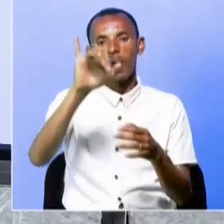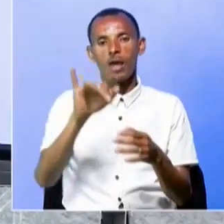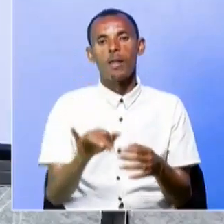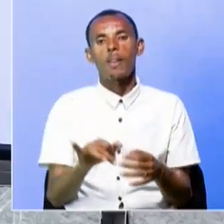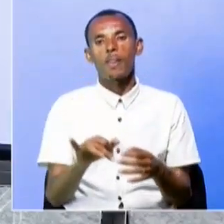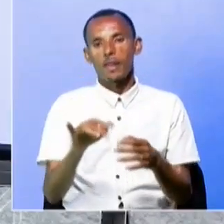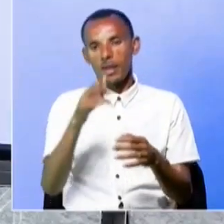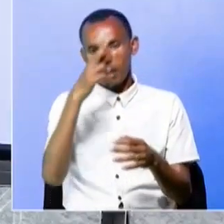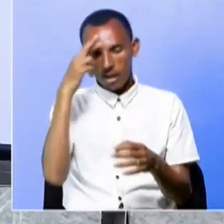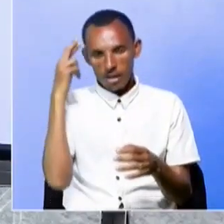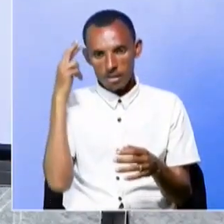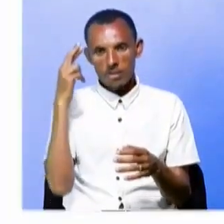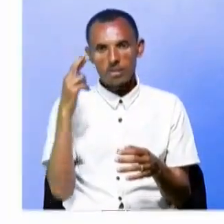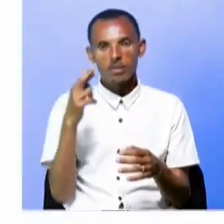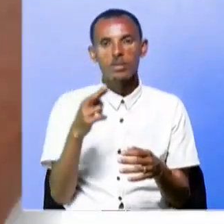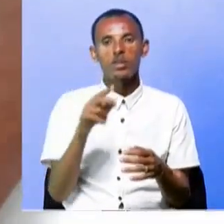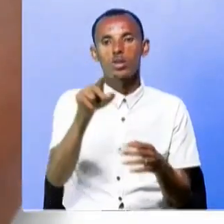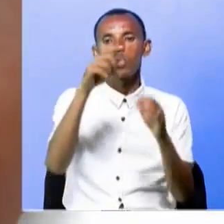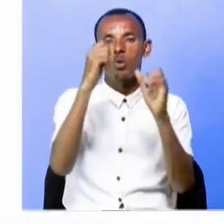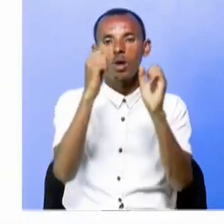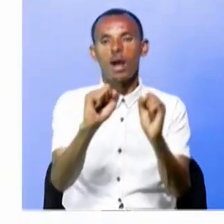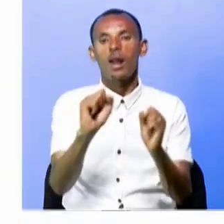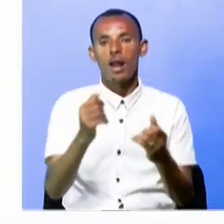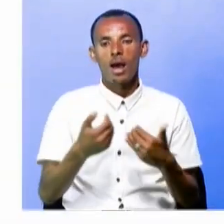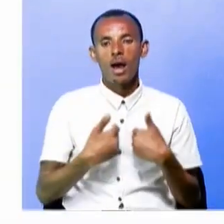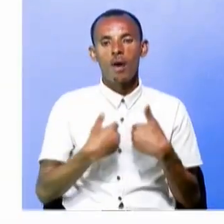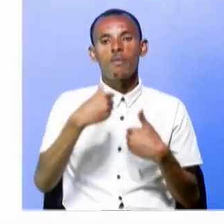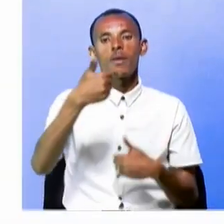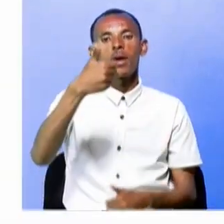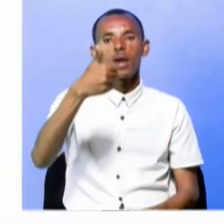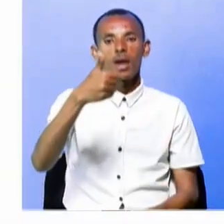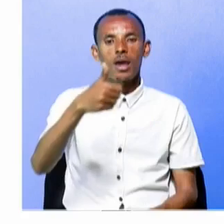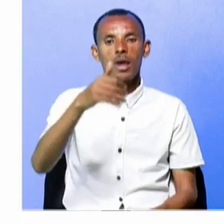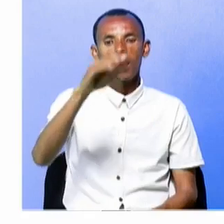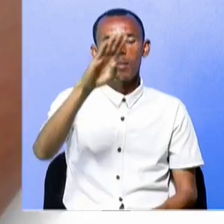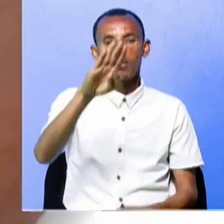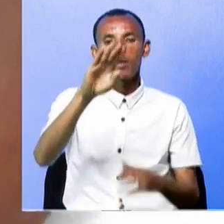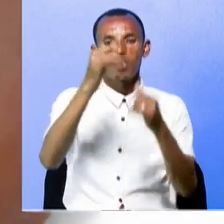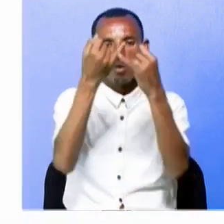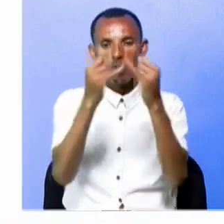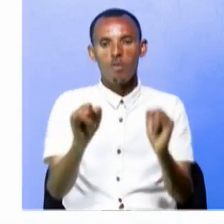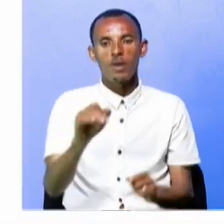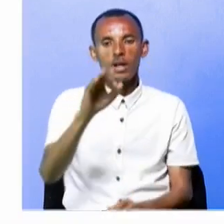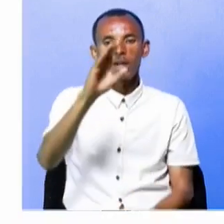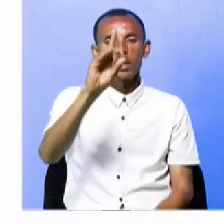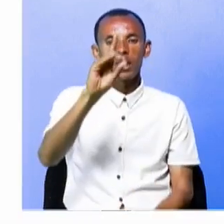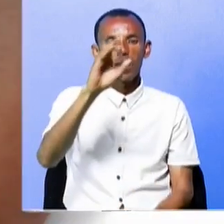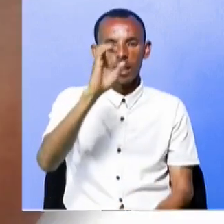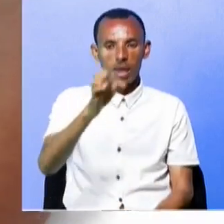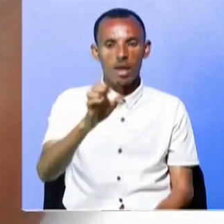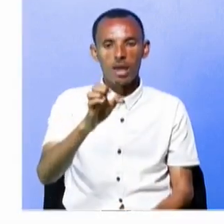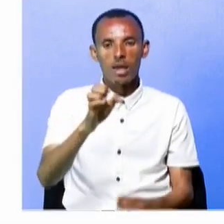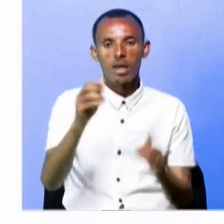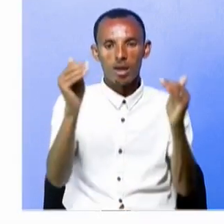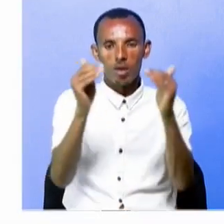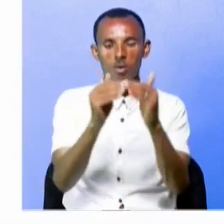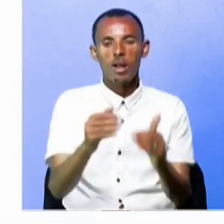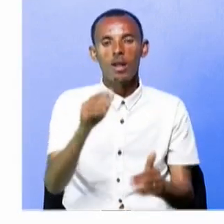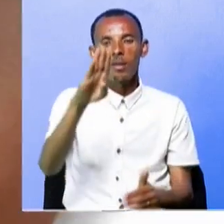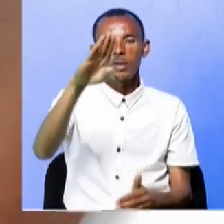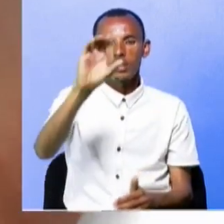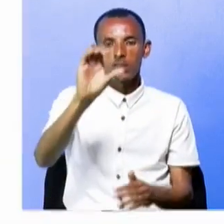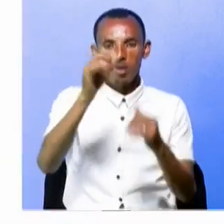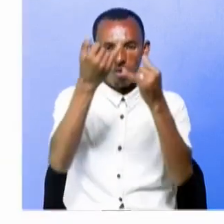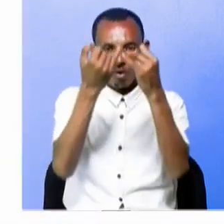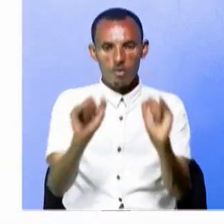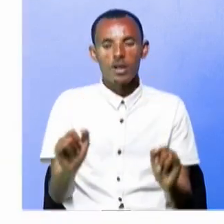default, you can have AB over DE is the same as BC